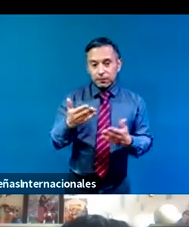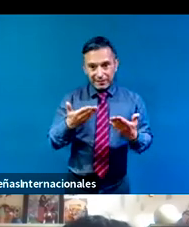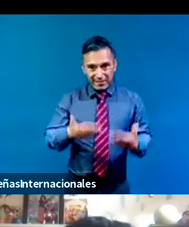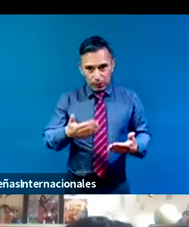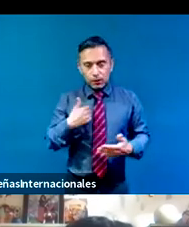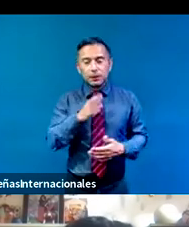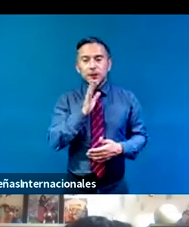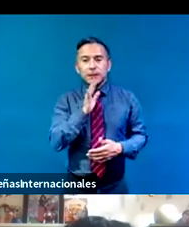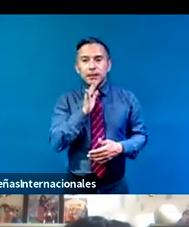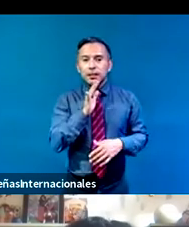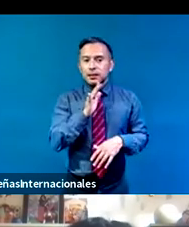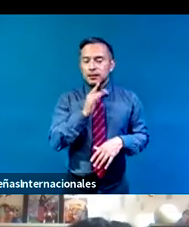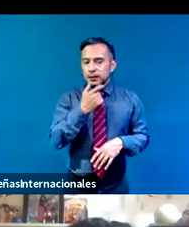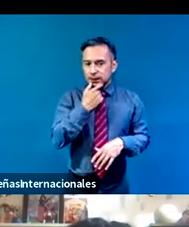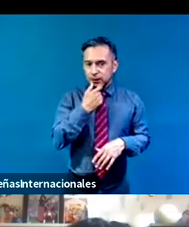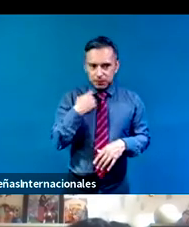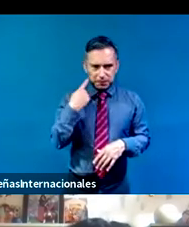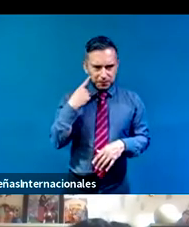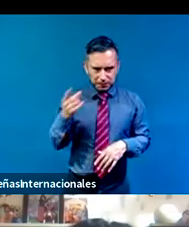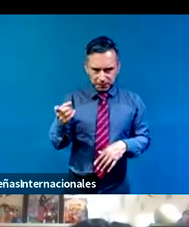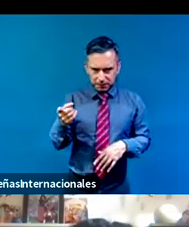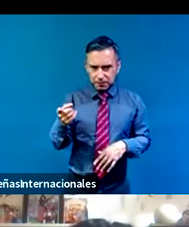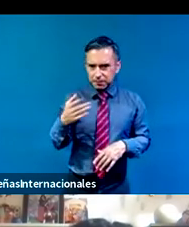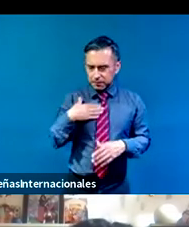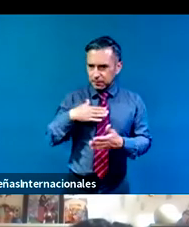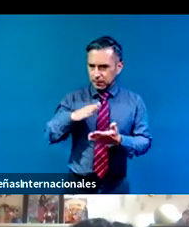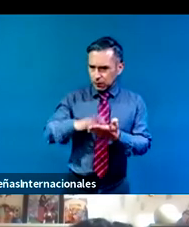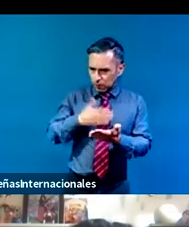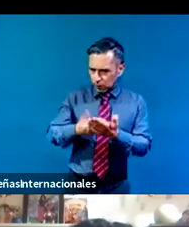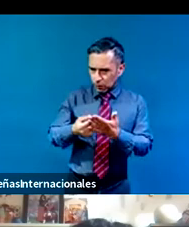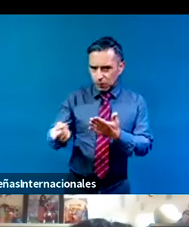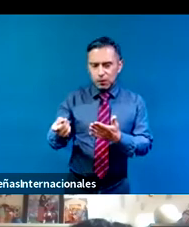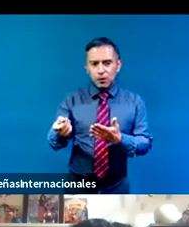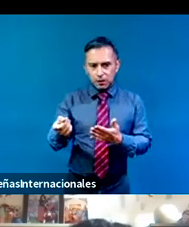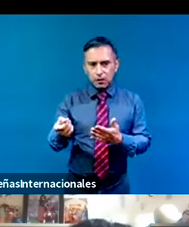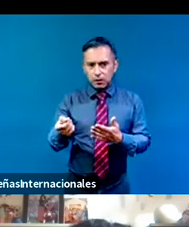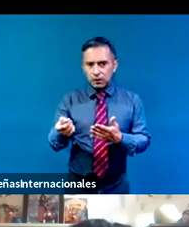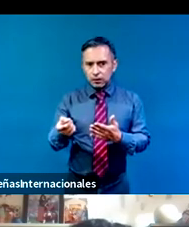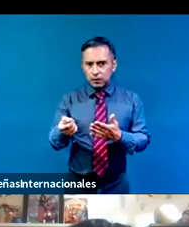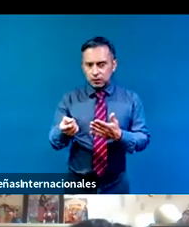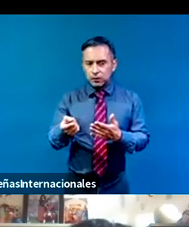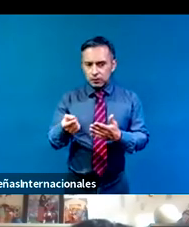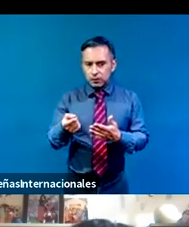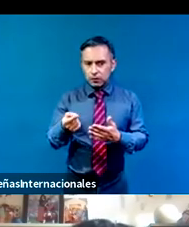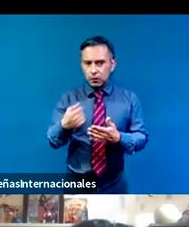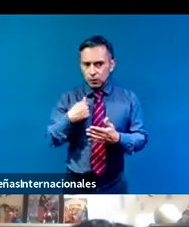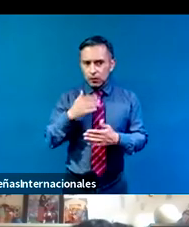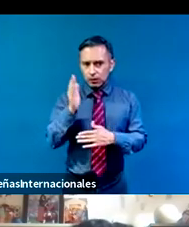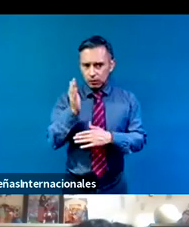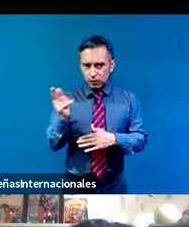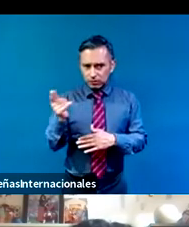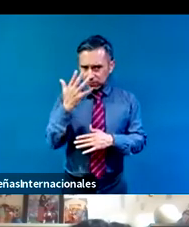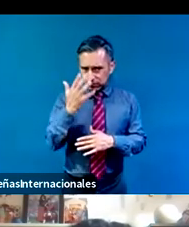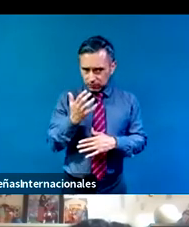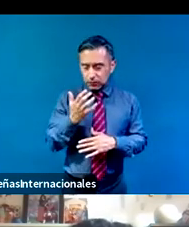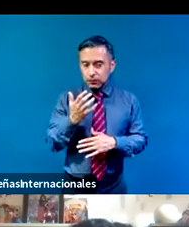my interpretation back when I was giving my intervention. It's too sad because I was giving the key to happiness,